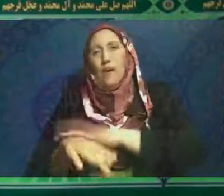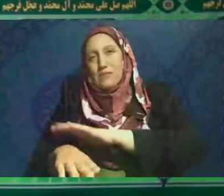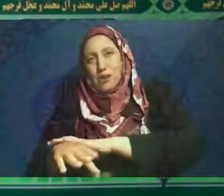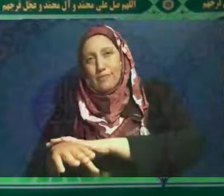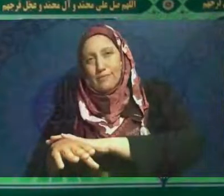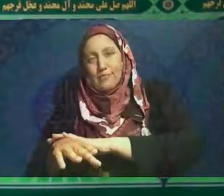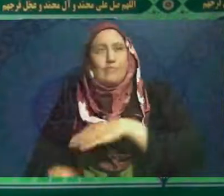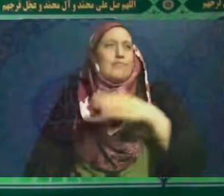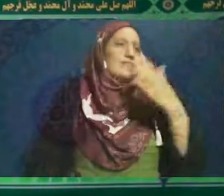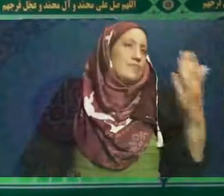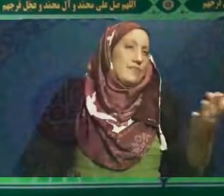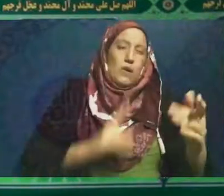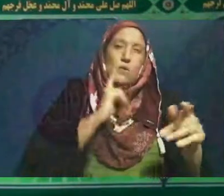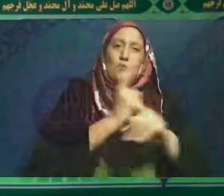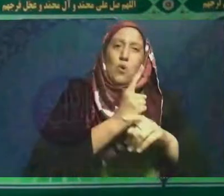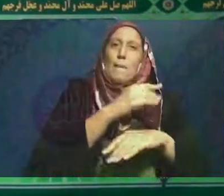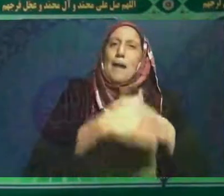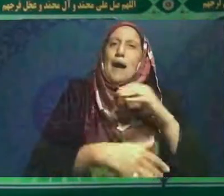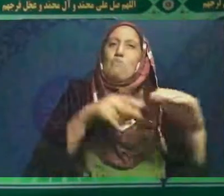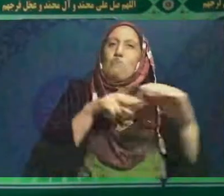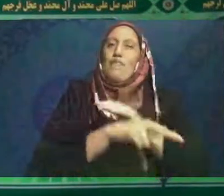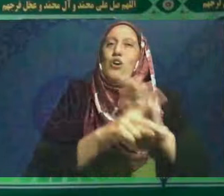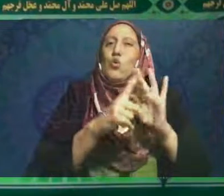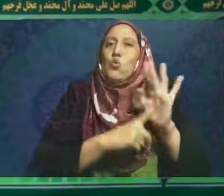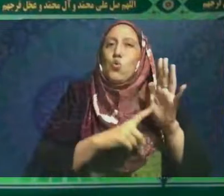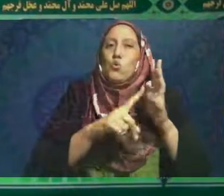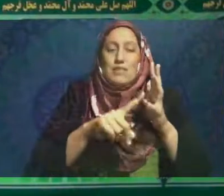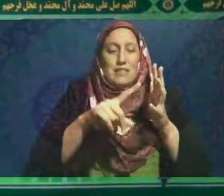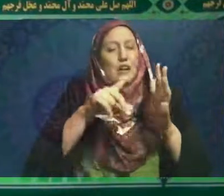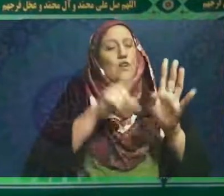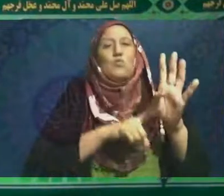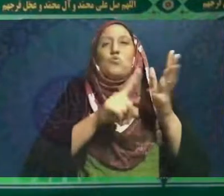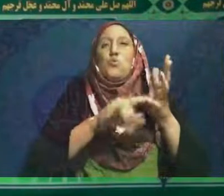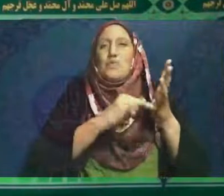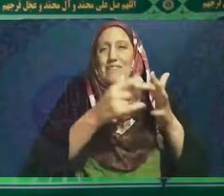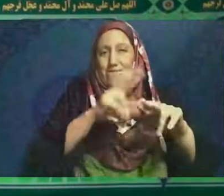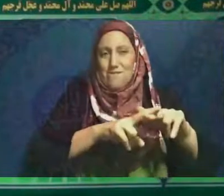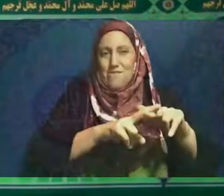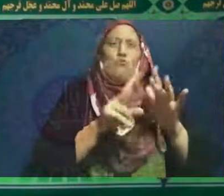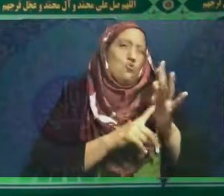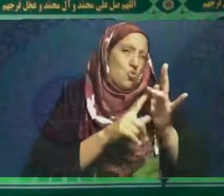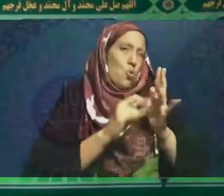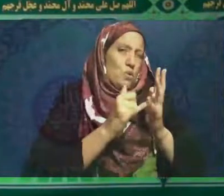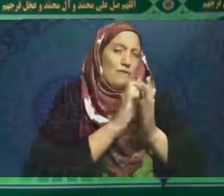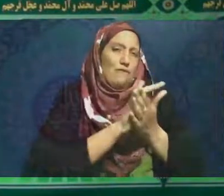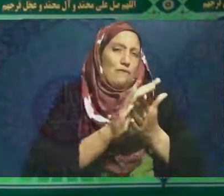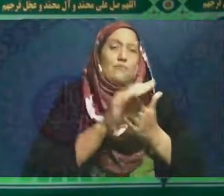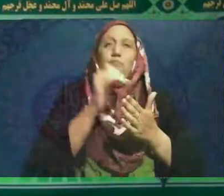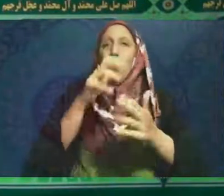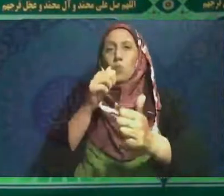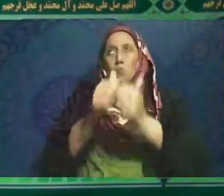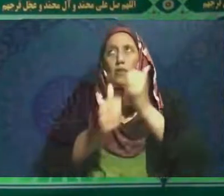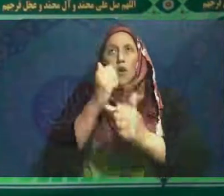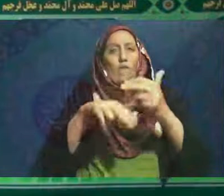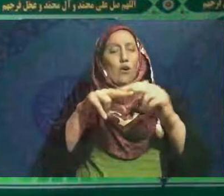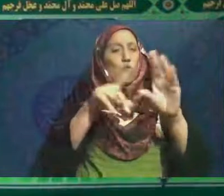Joseph. You know, long story short, that the brothers of Yusuf, the children, the sons of Jacob, they made